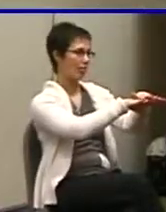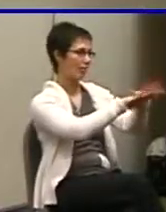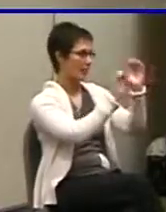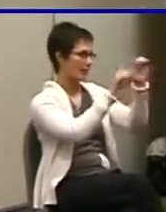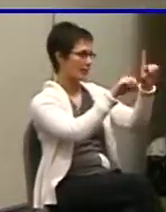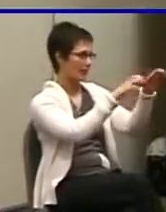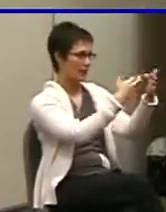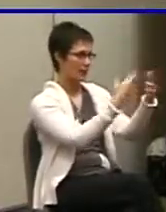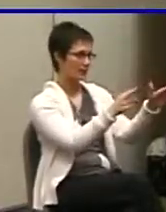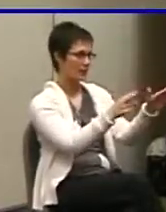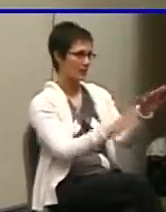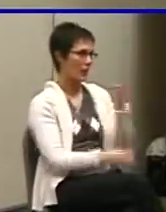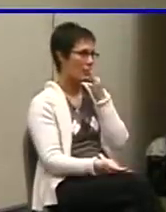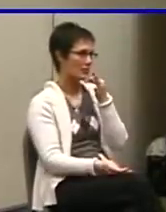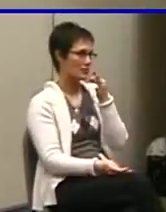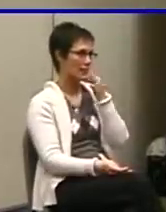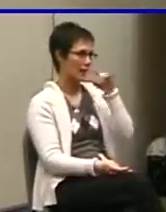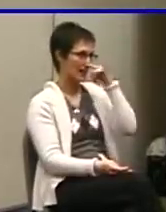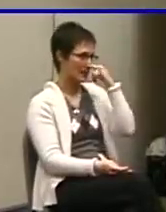soon the kid's going, ah,